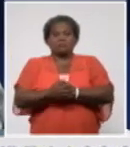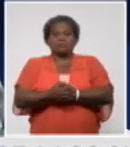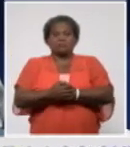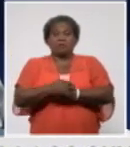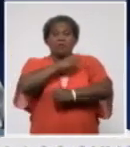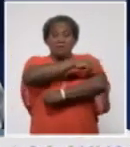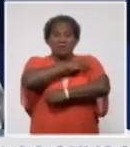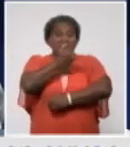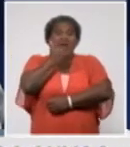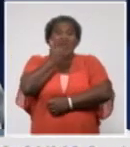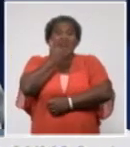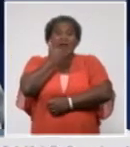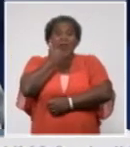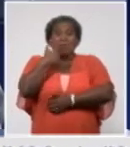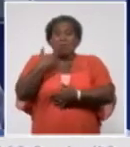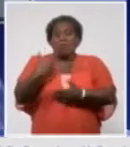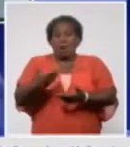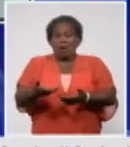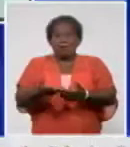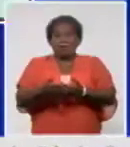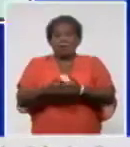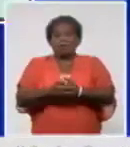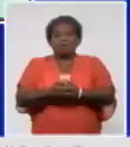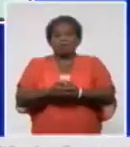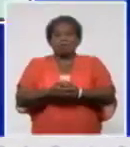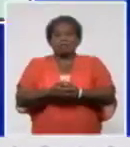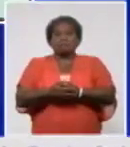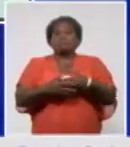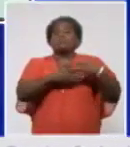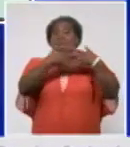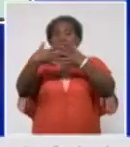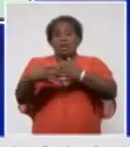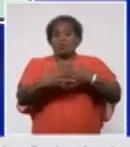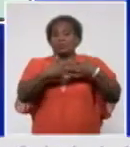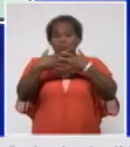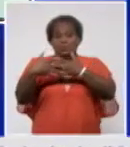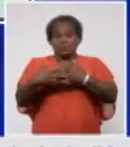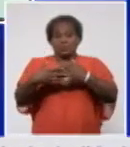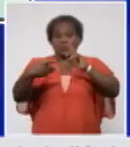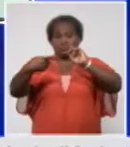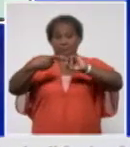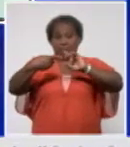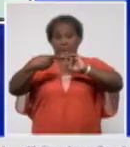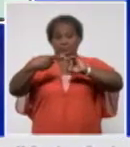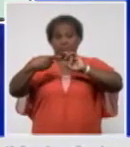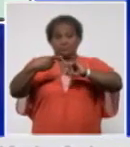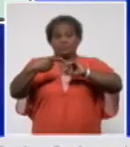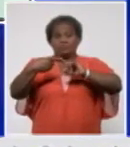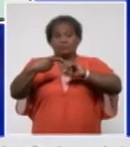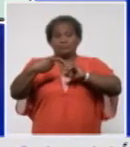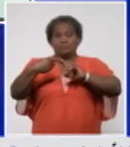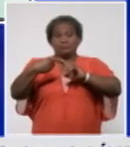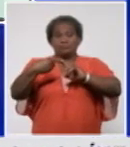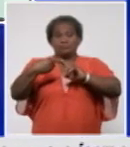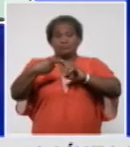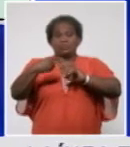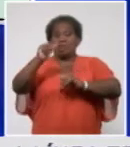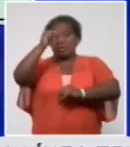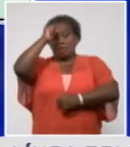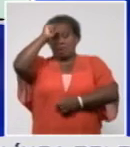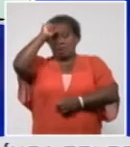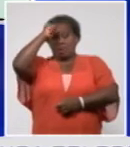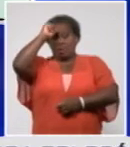the list of the worst affected countries by the pandemic, followed by India, Brazil, and Russia. The